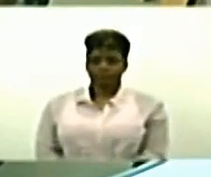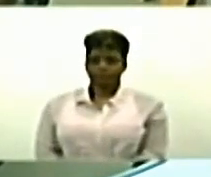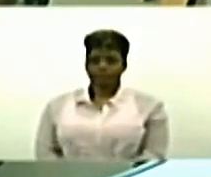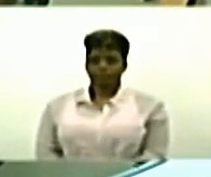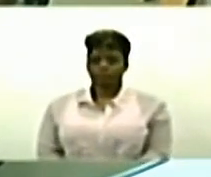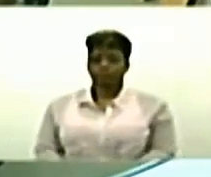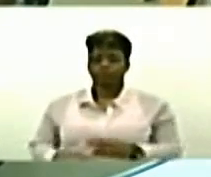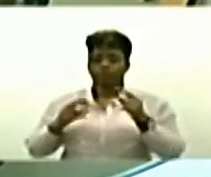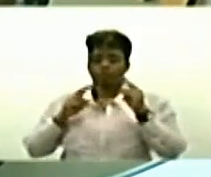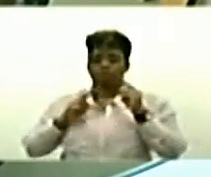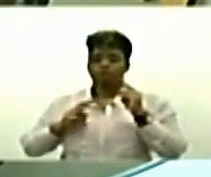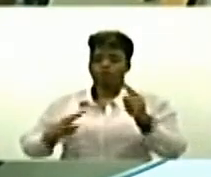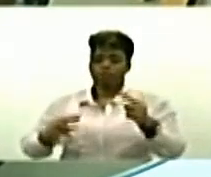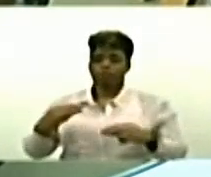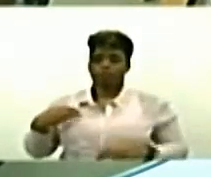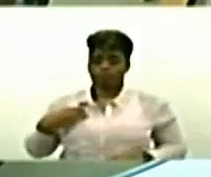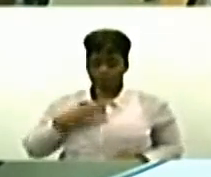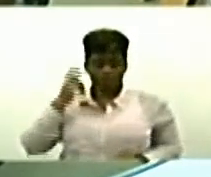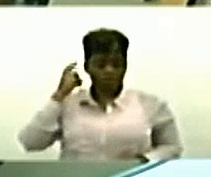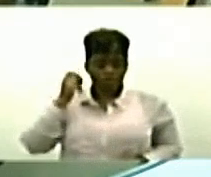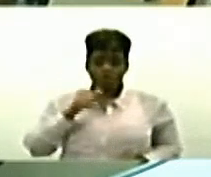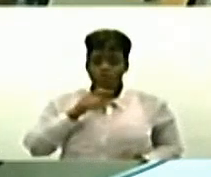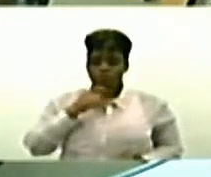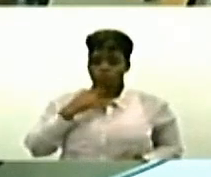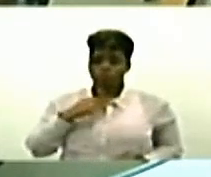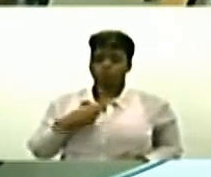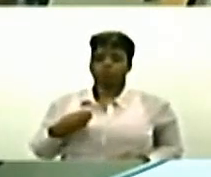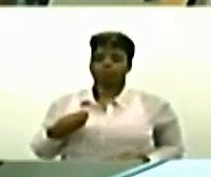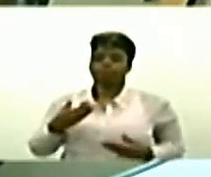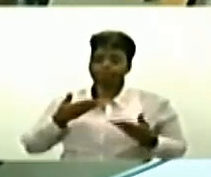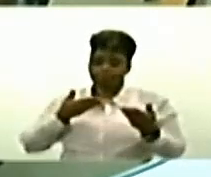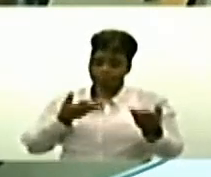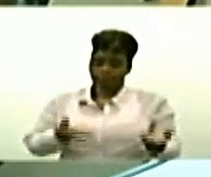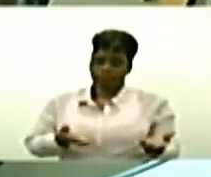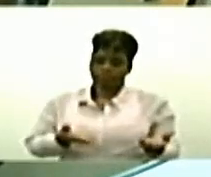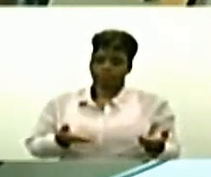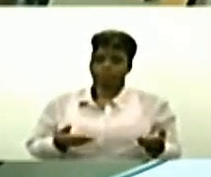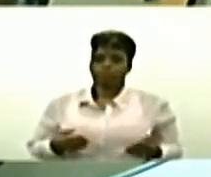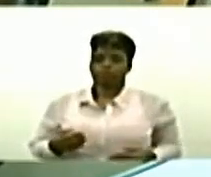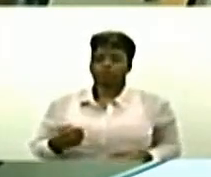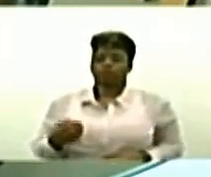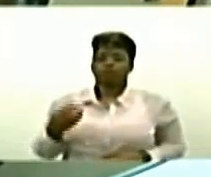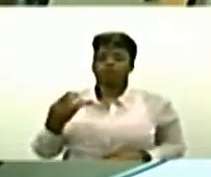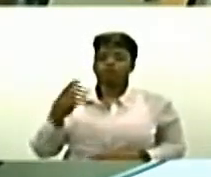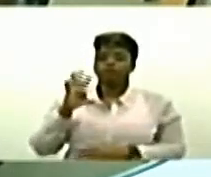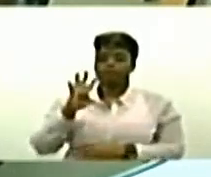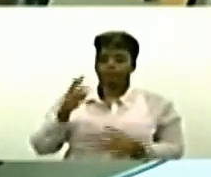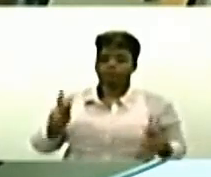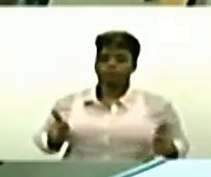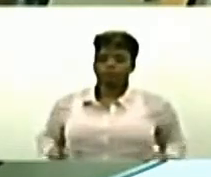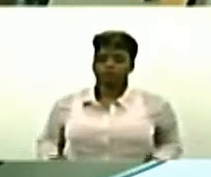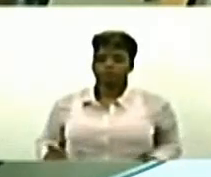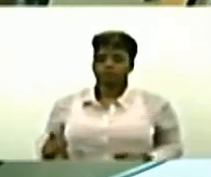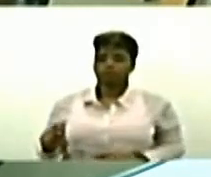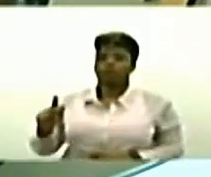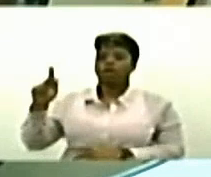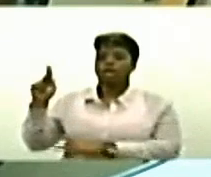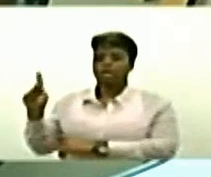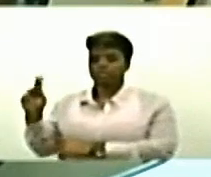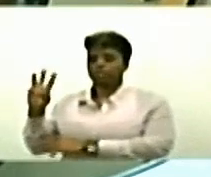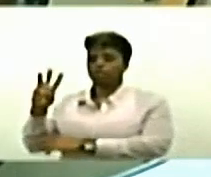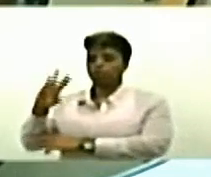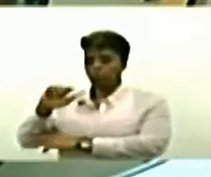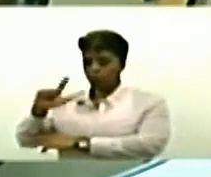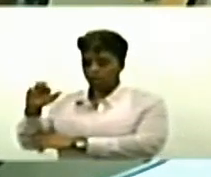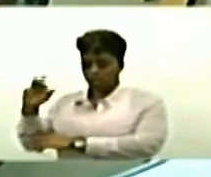Honourable members, you've heard the nominees, which are Senators Katisha Williams,